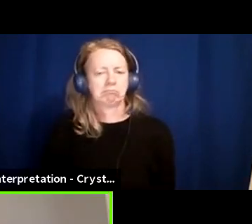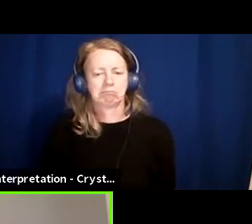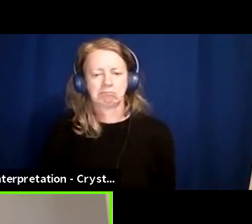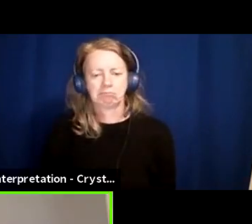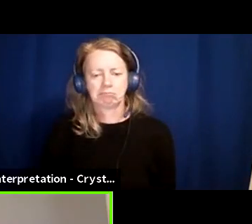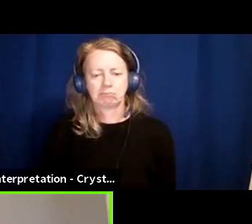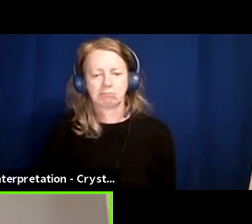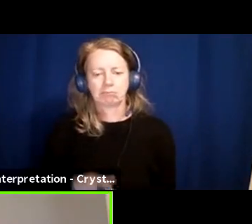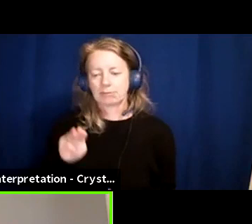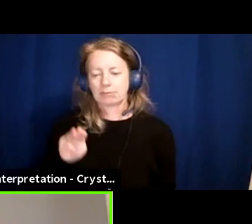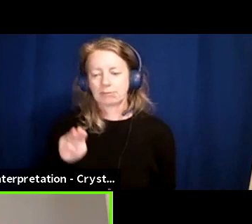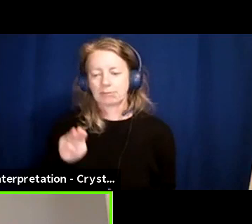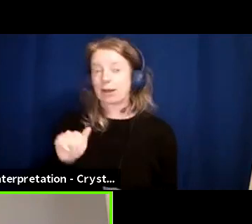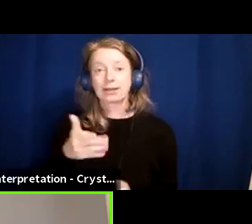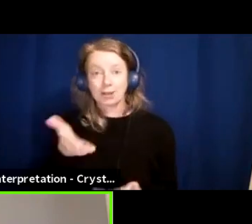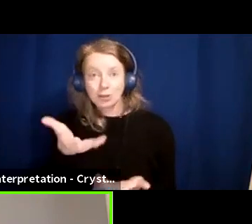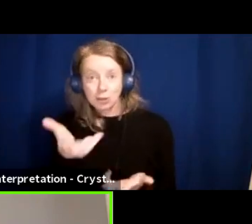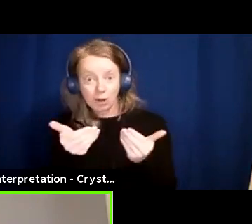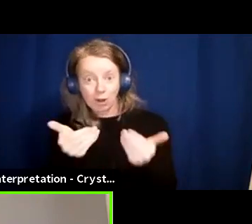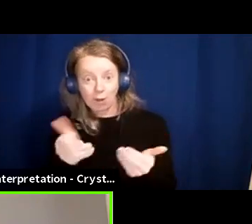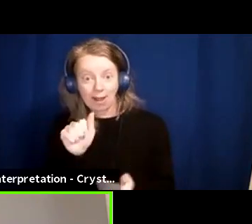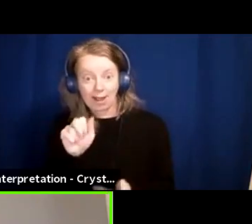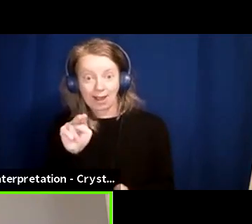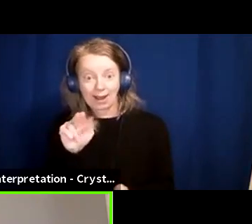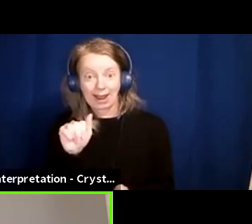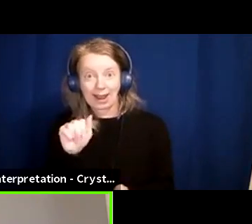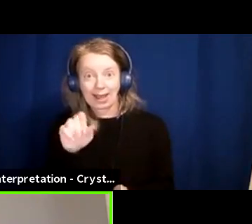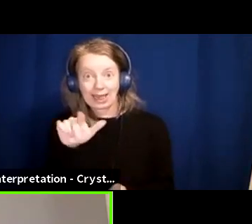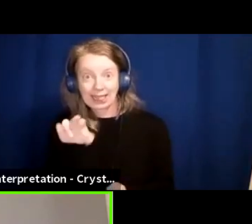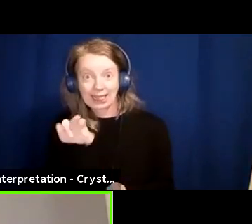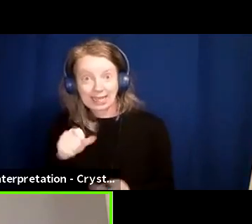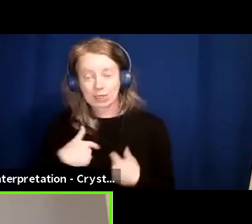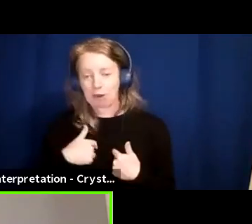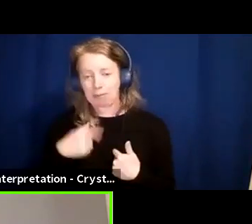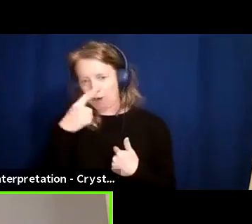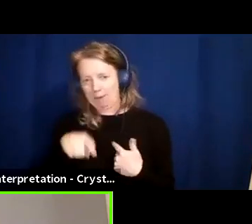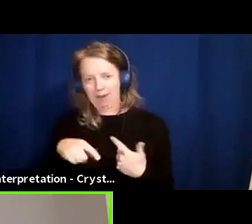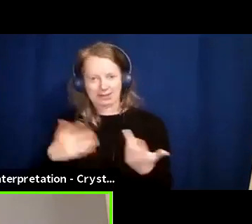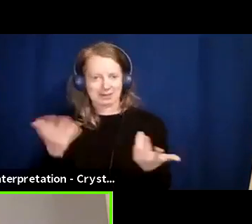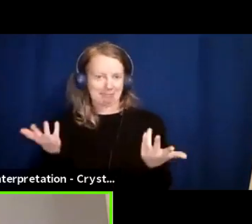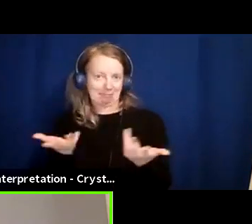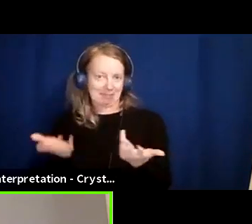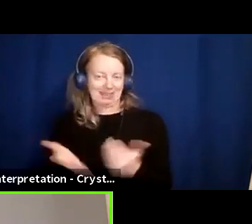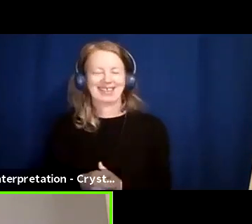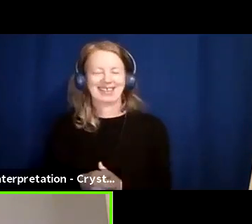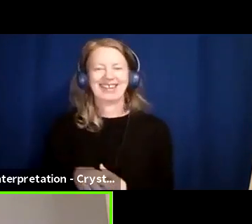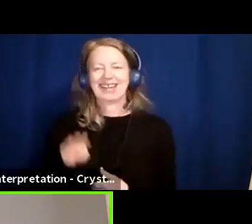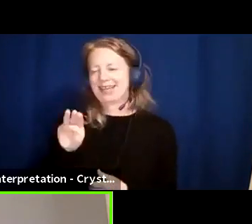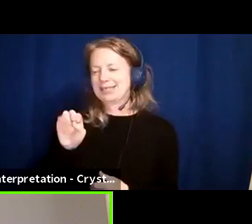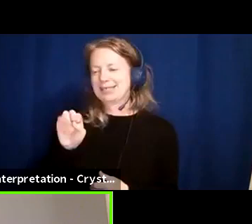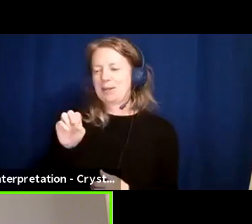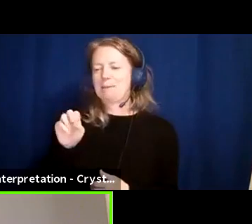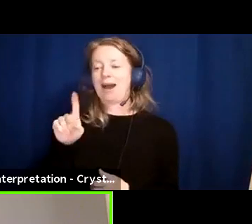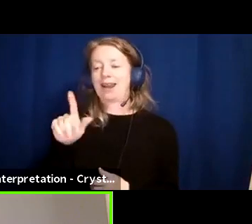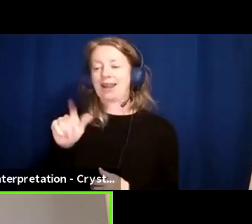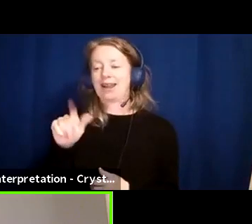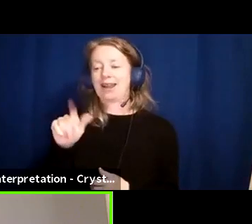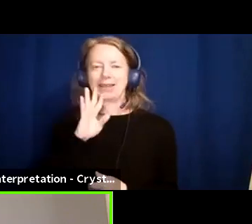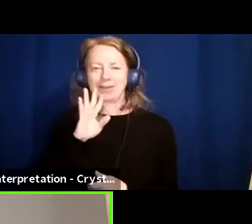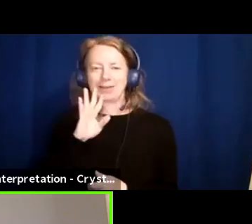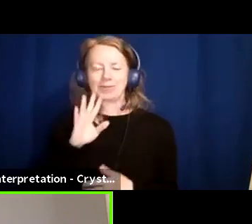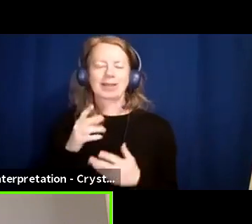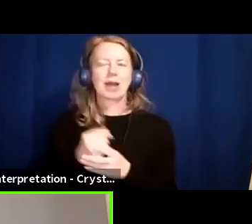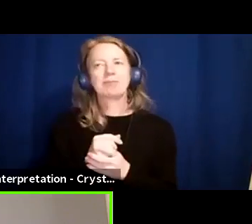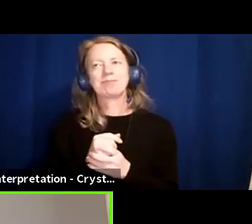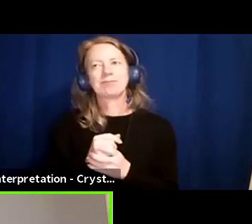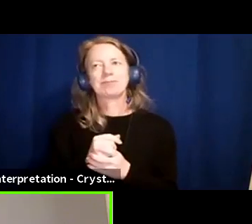You want to take that one, Annelise, or I can talk about that. So herd immunity is basically where, so there's two ways to